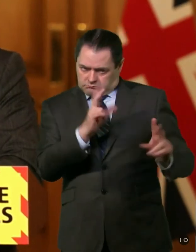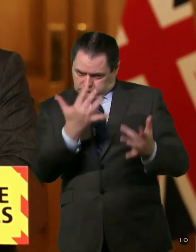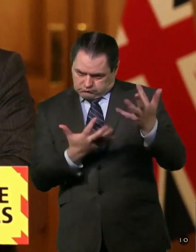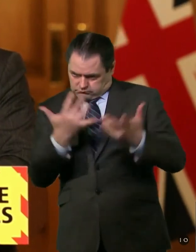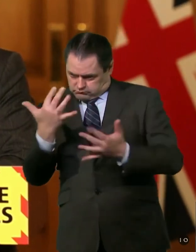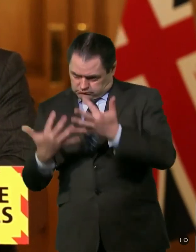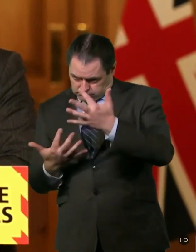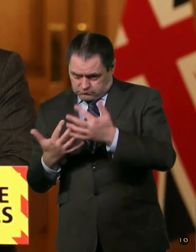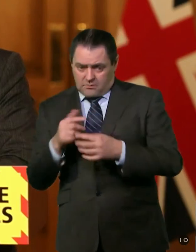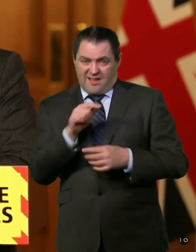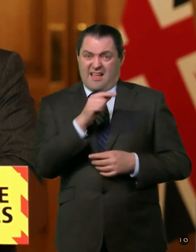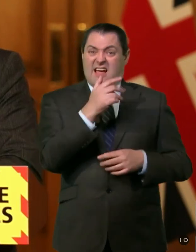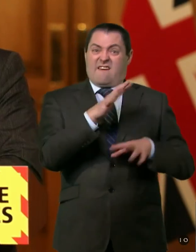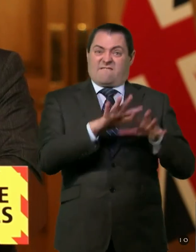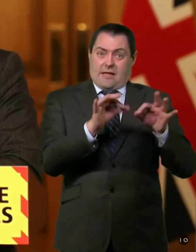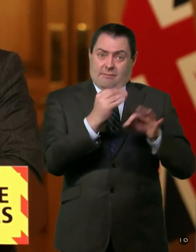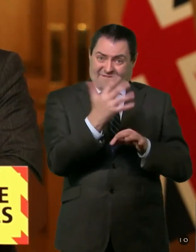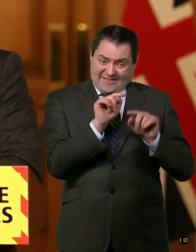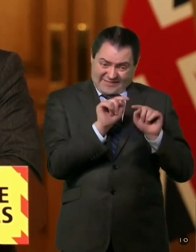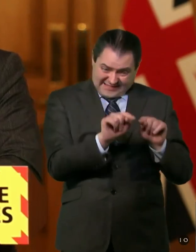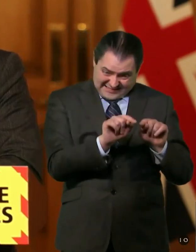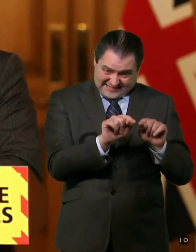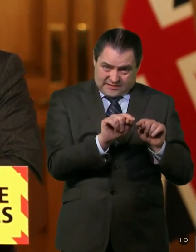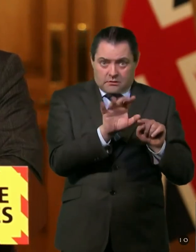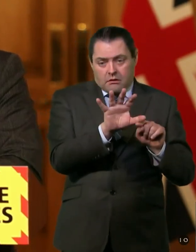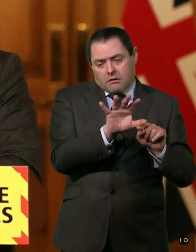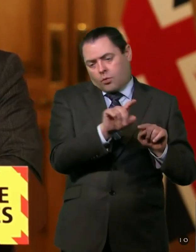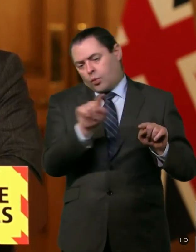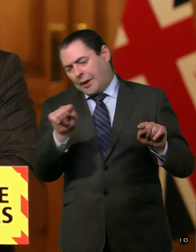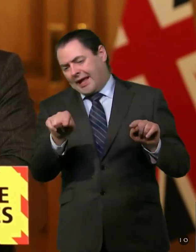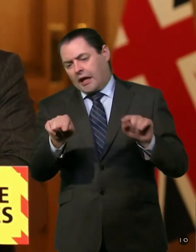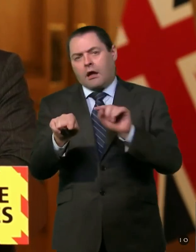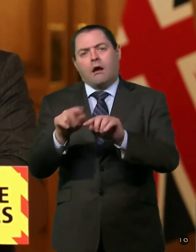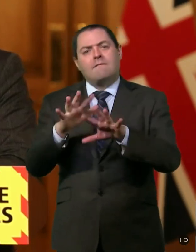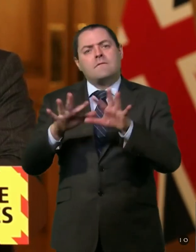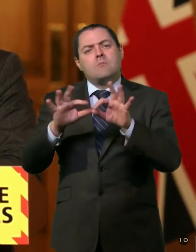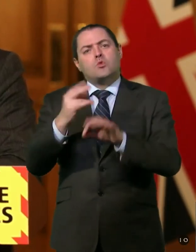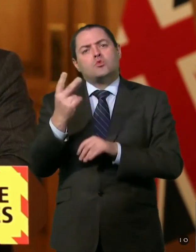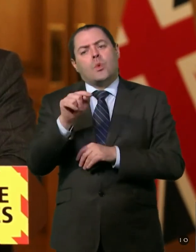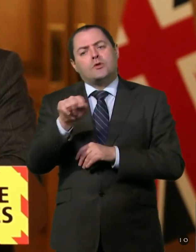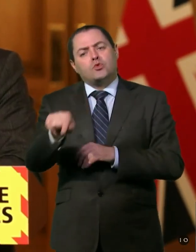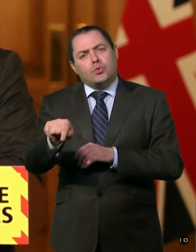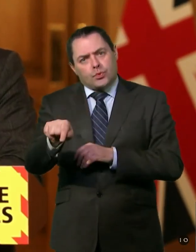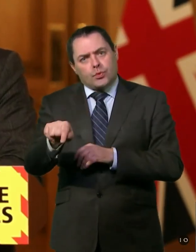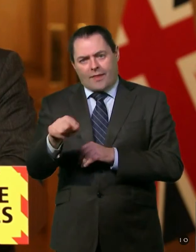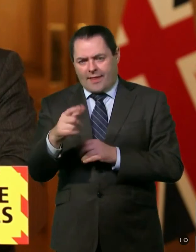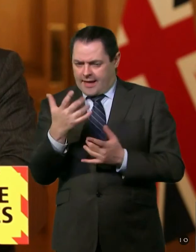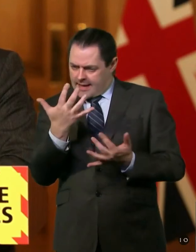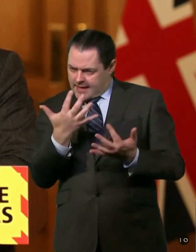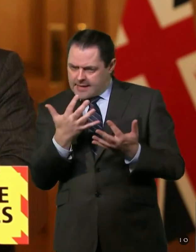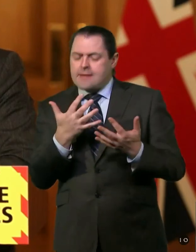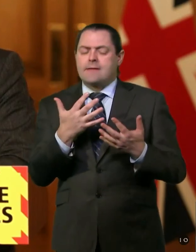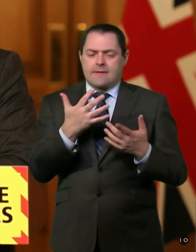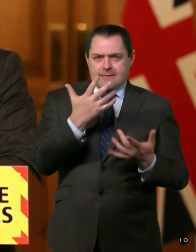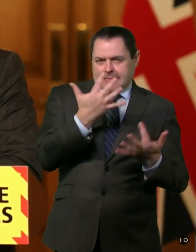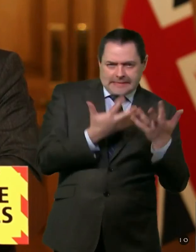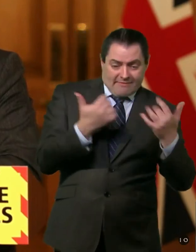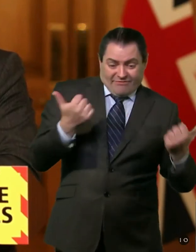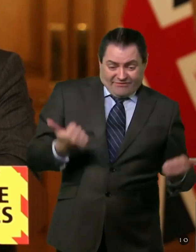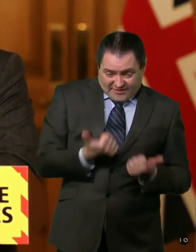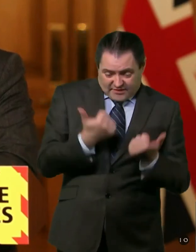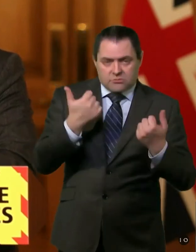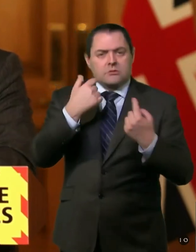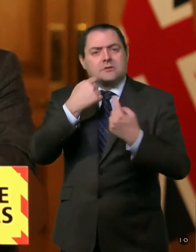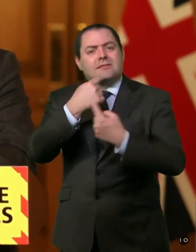schools, but gradually to reopen our economy and our society and to get our lives back to as close